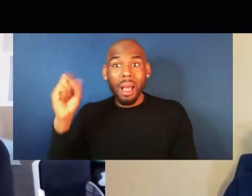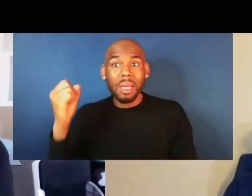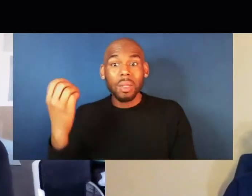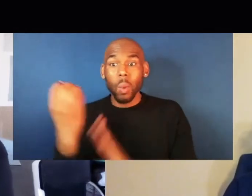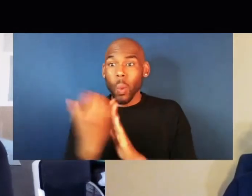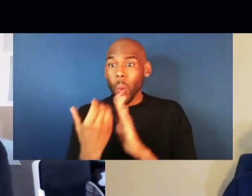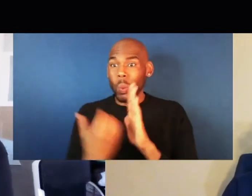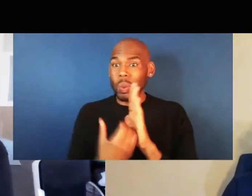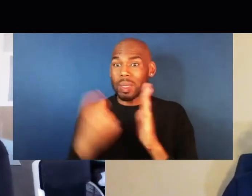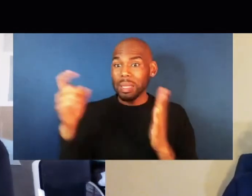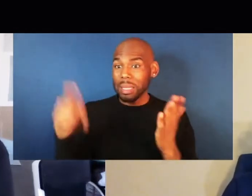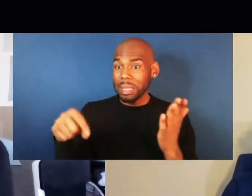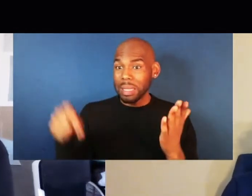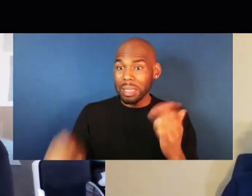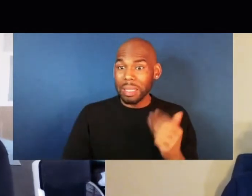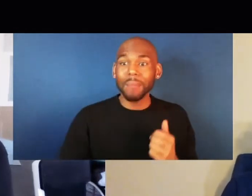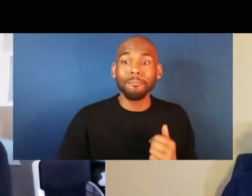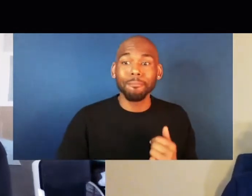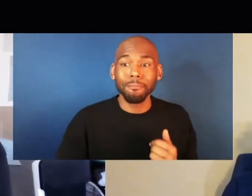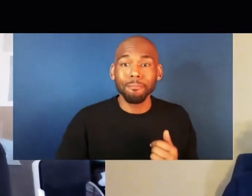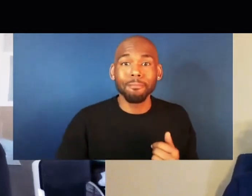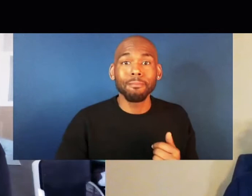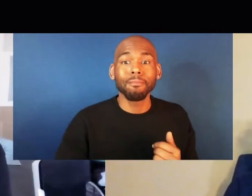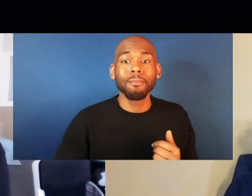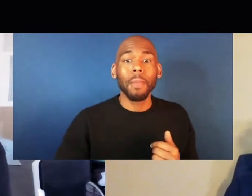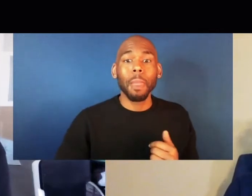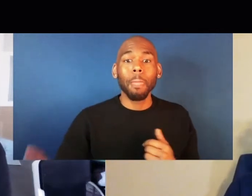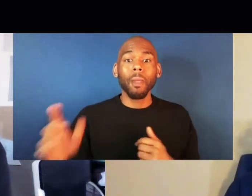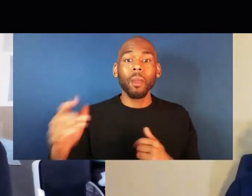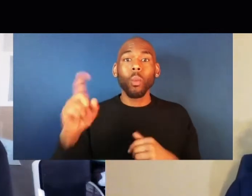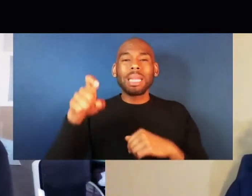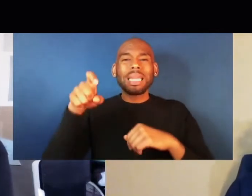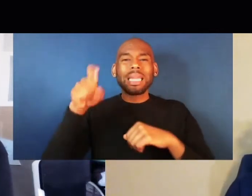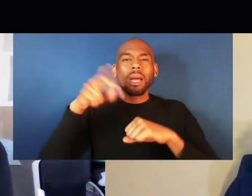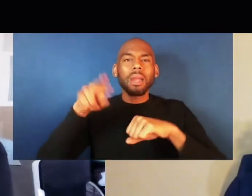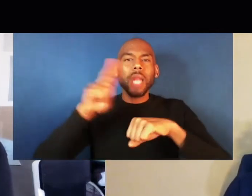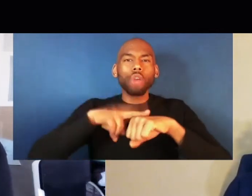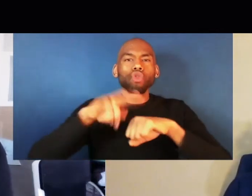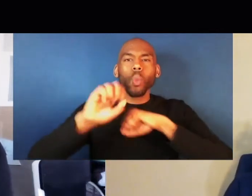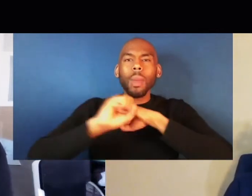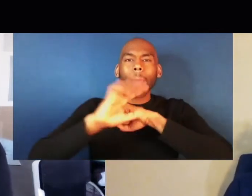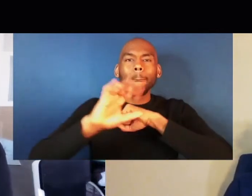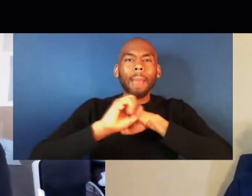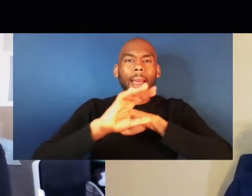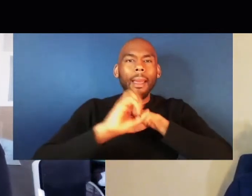school courses. We need a national